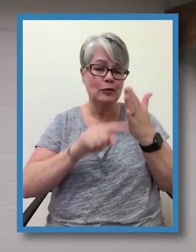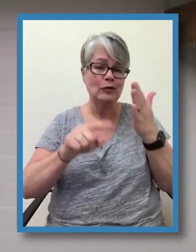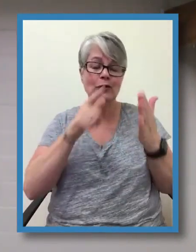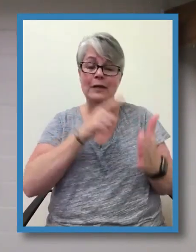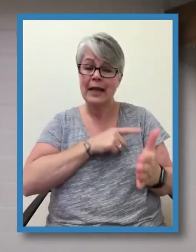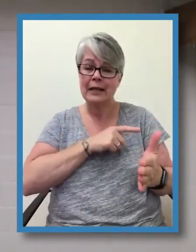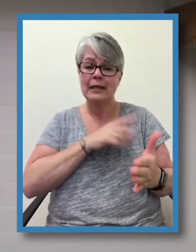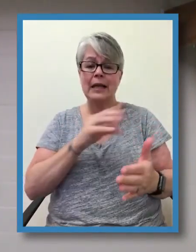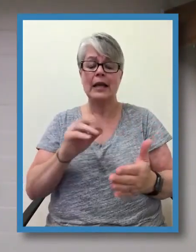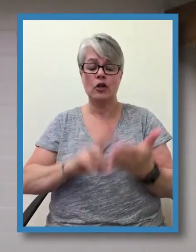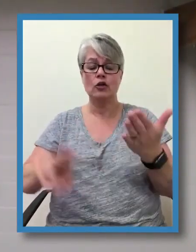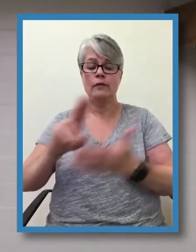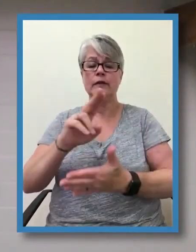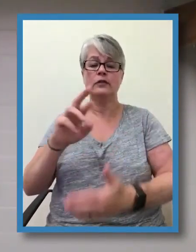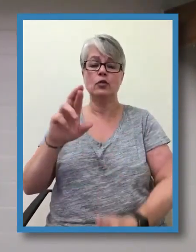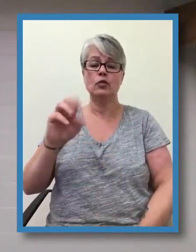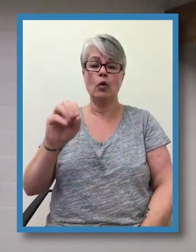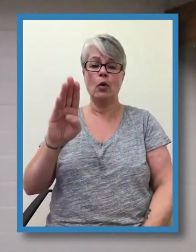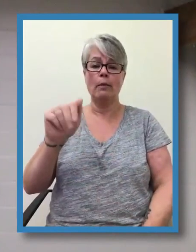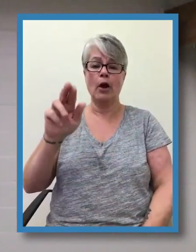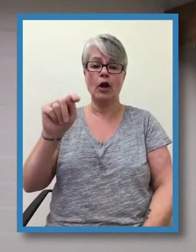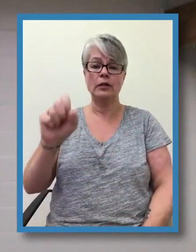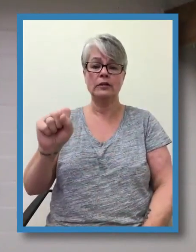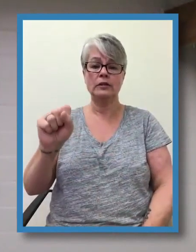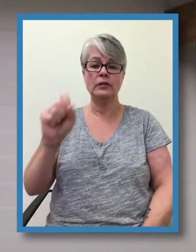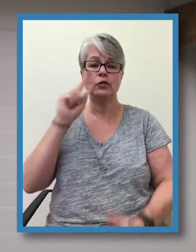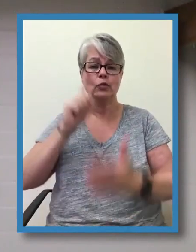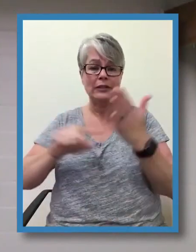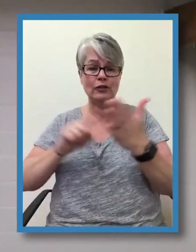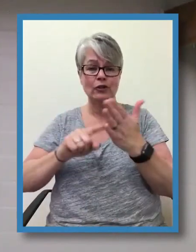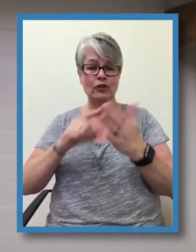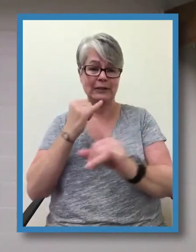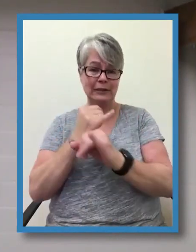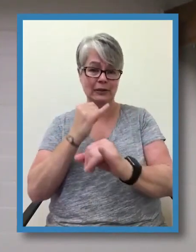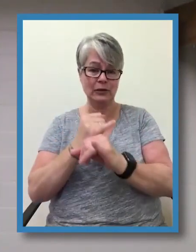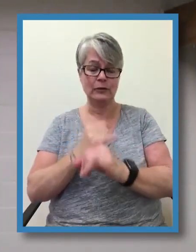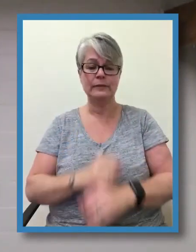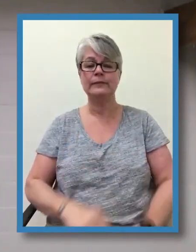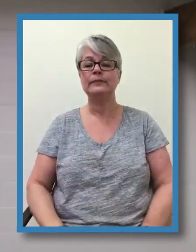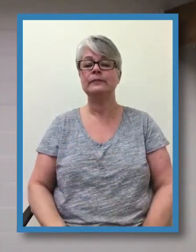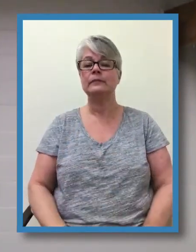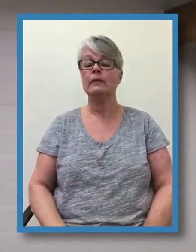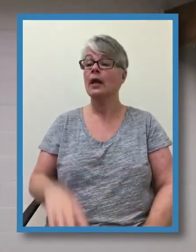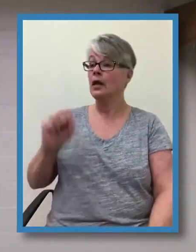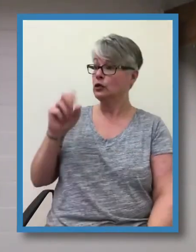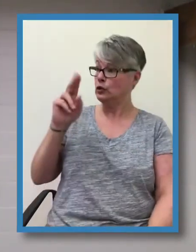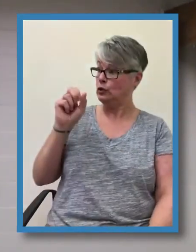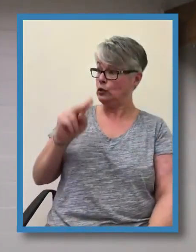expertise, your knowledge. It really means the world for all of us. Thank you. Thank you.